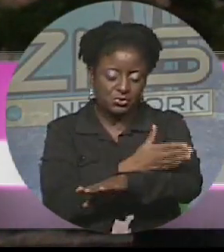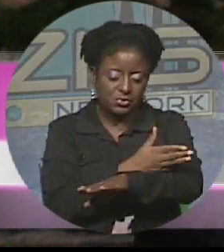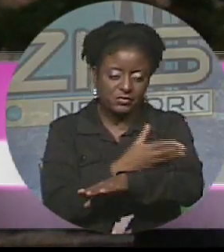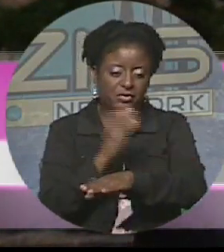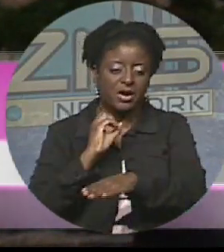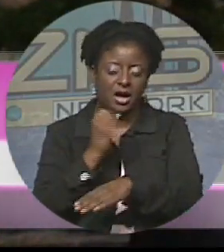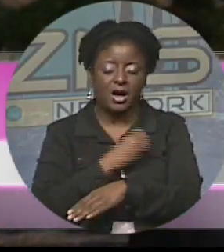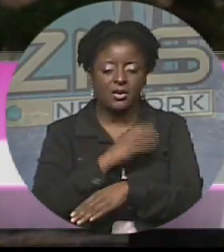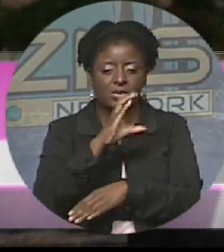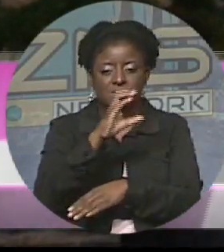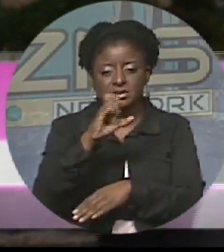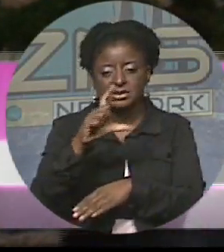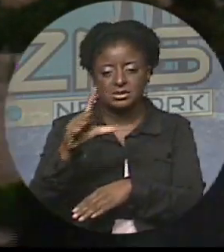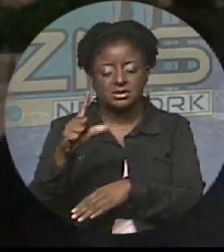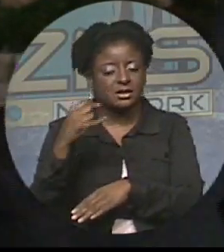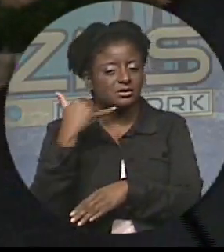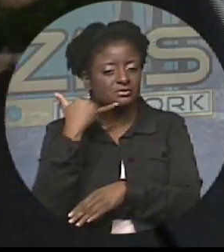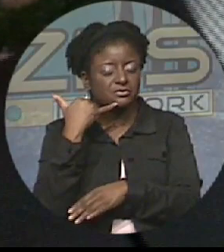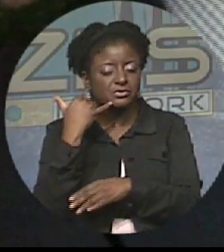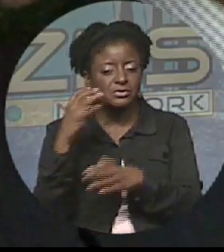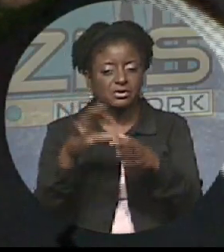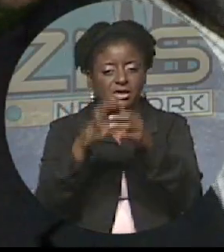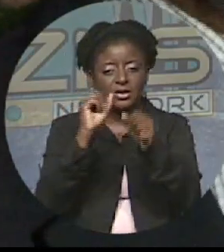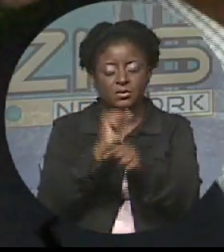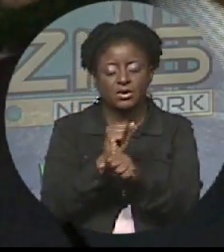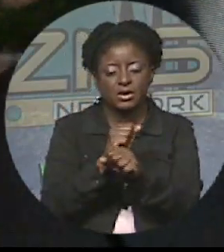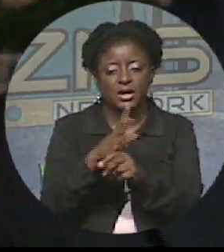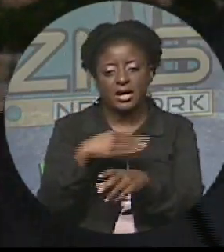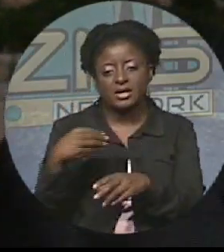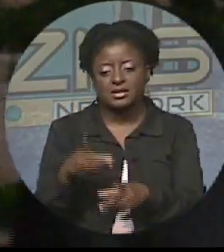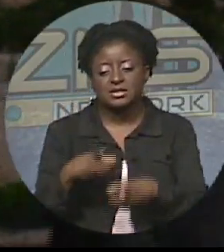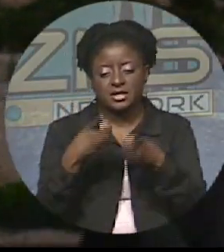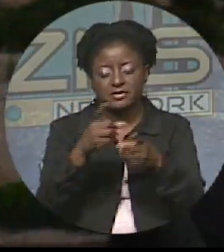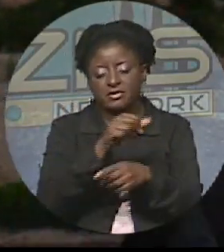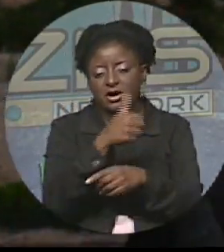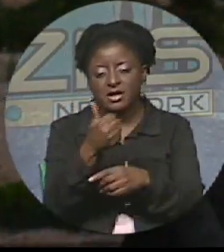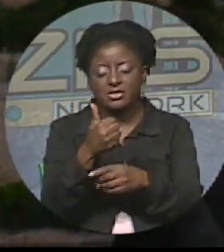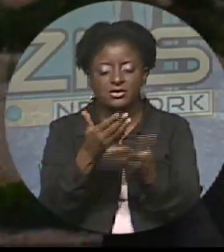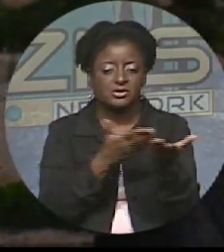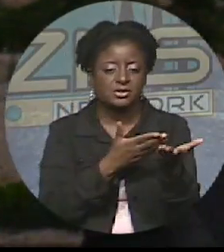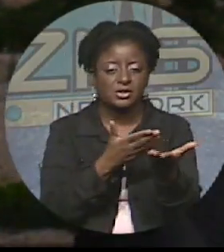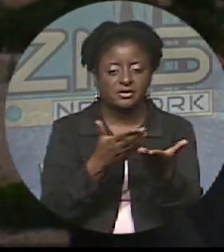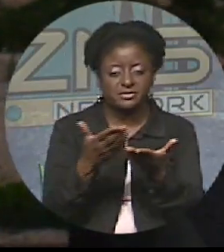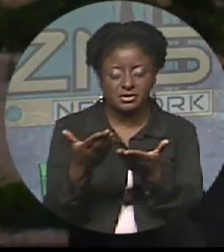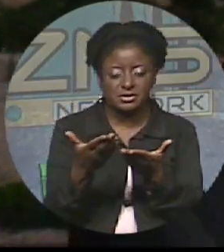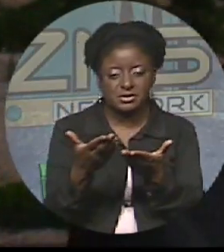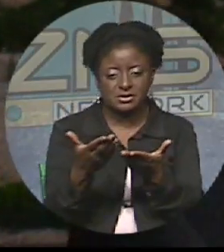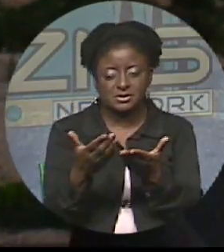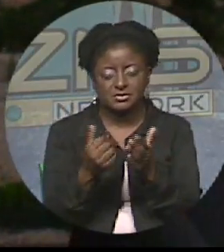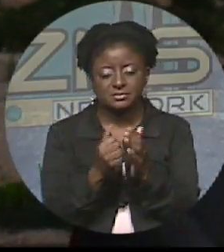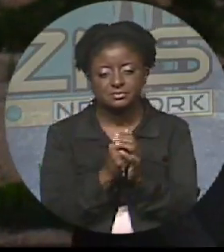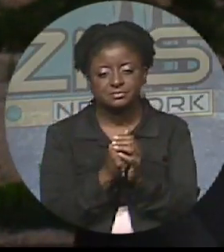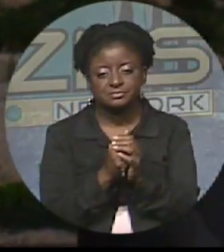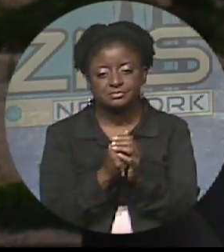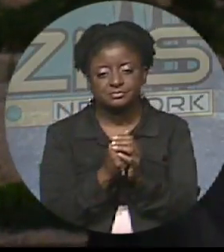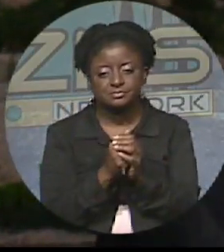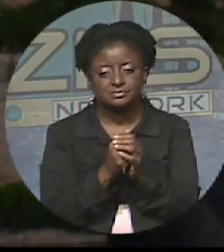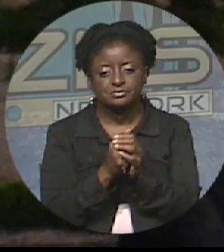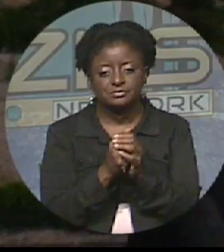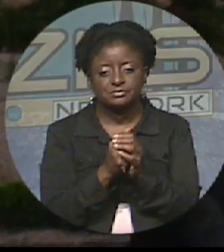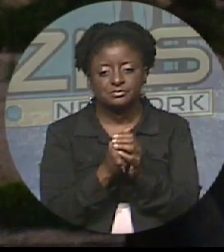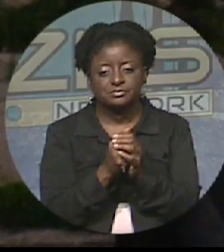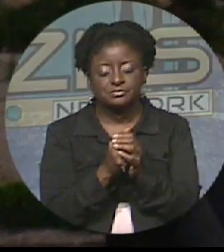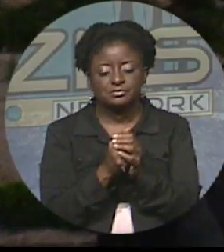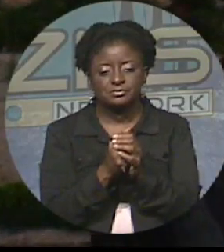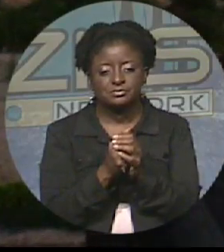as well as to deliver services like IMPLS and MPLS that gives the high-speed bandwidth that